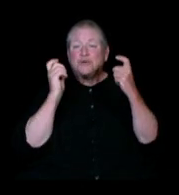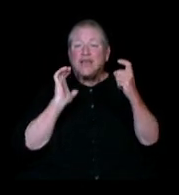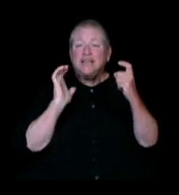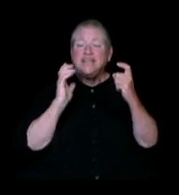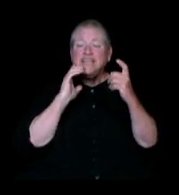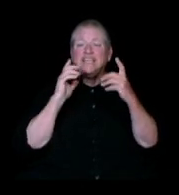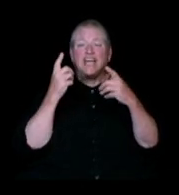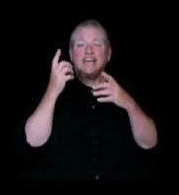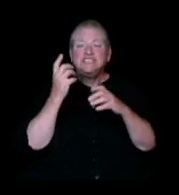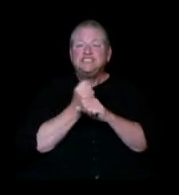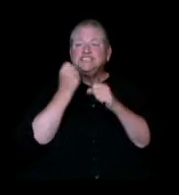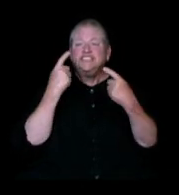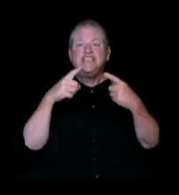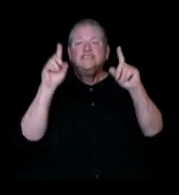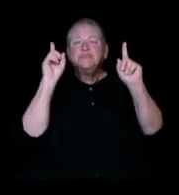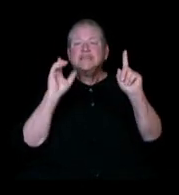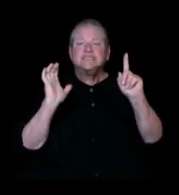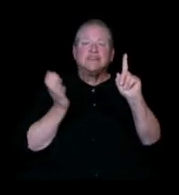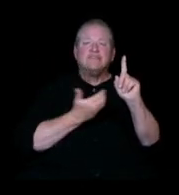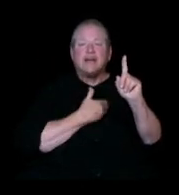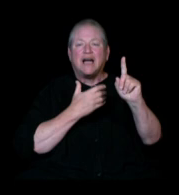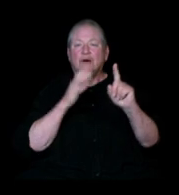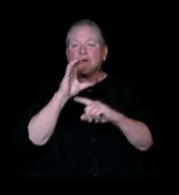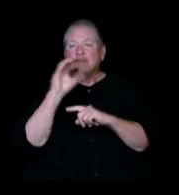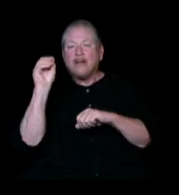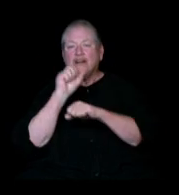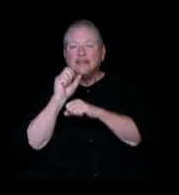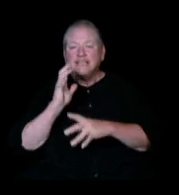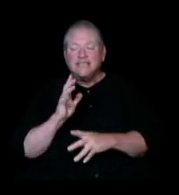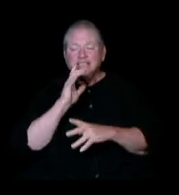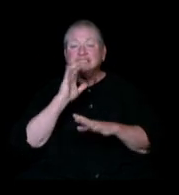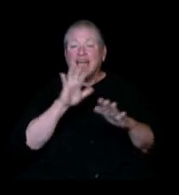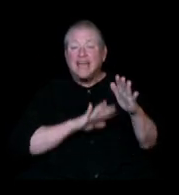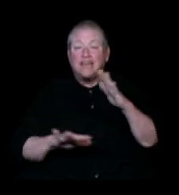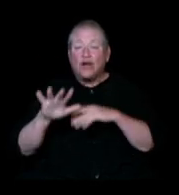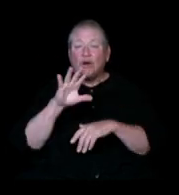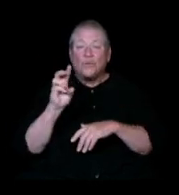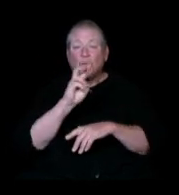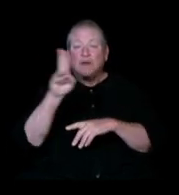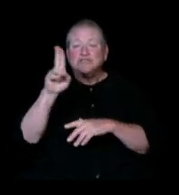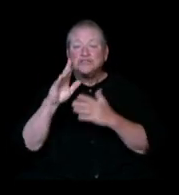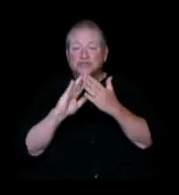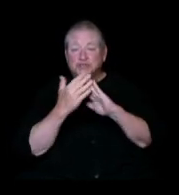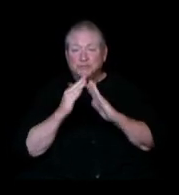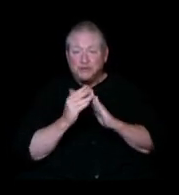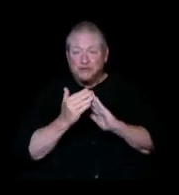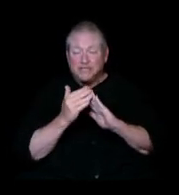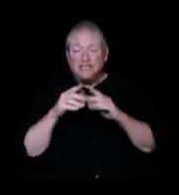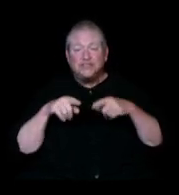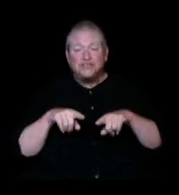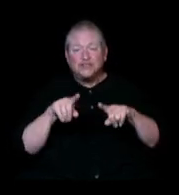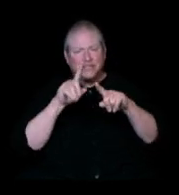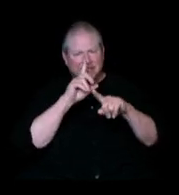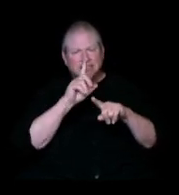colleagues and our entire Western community over the course of this incredibly challenging